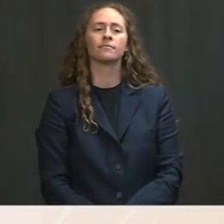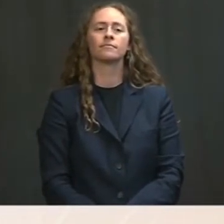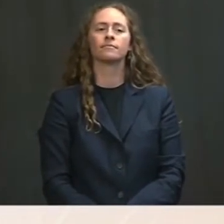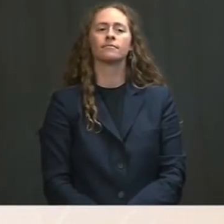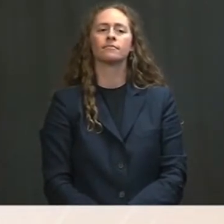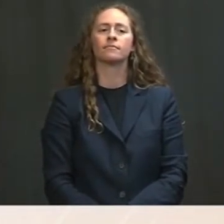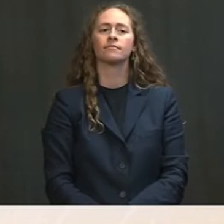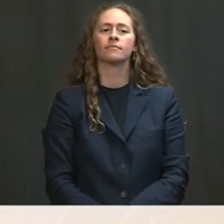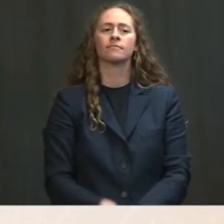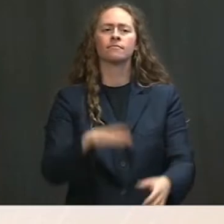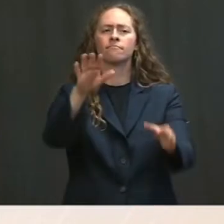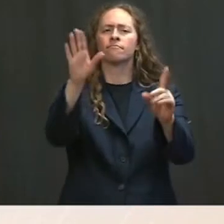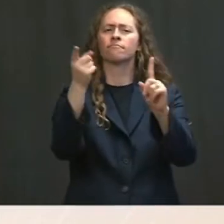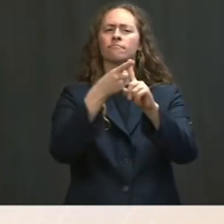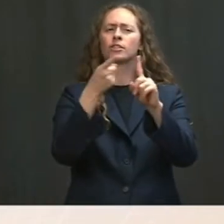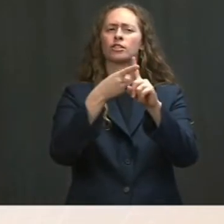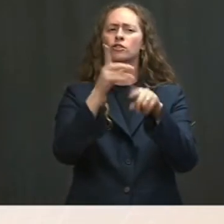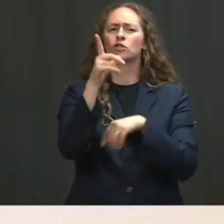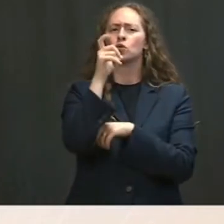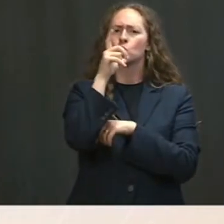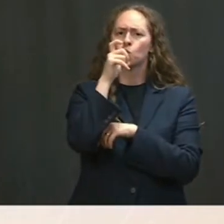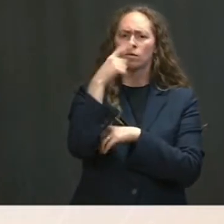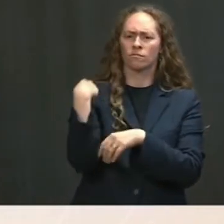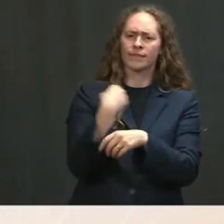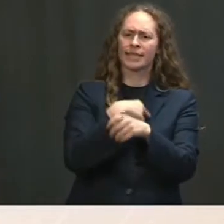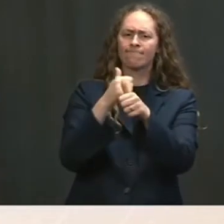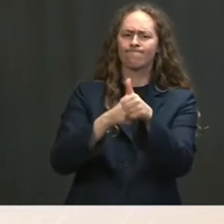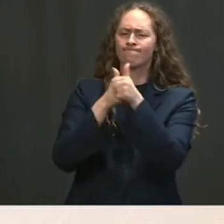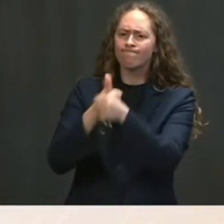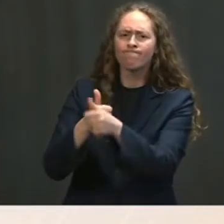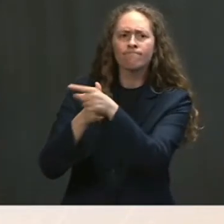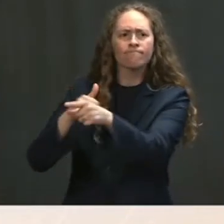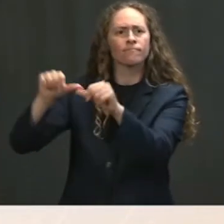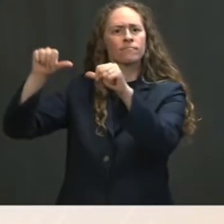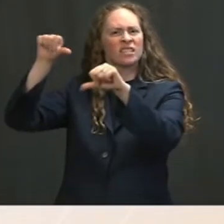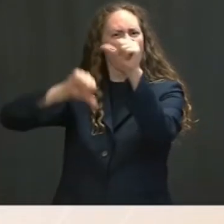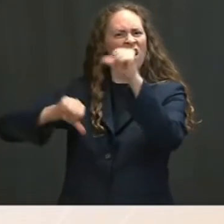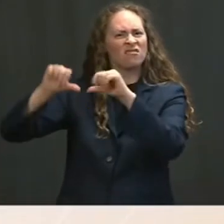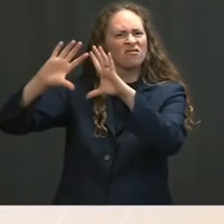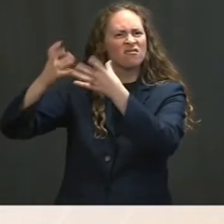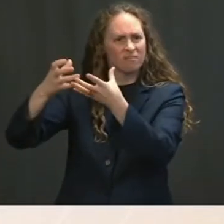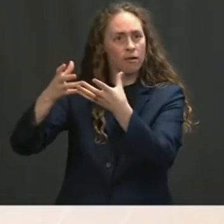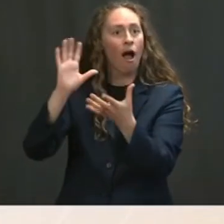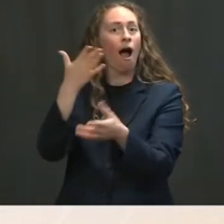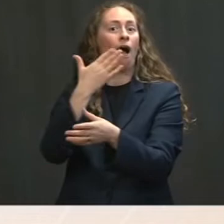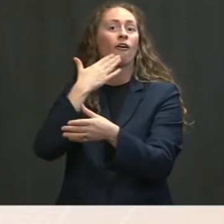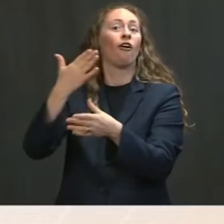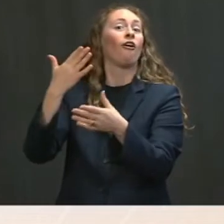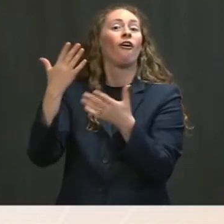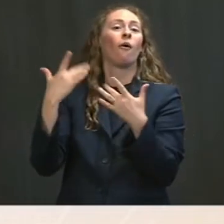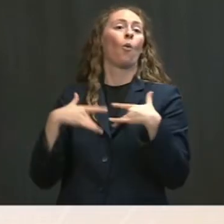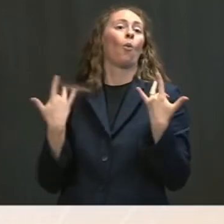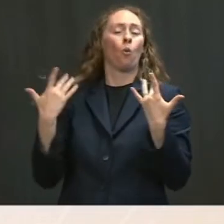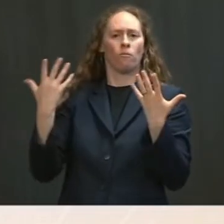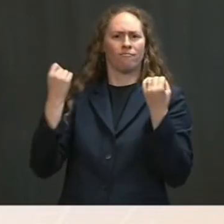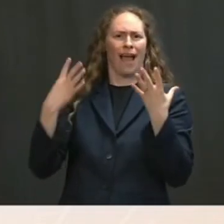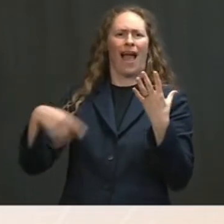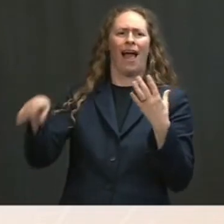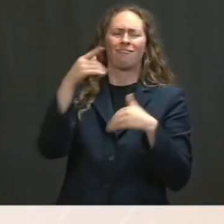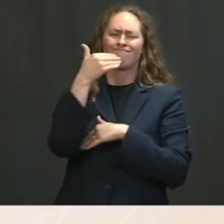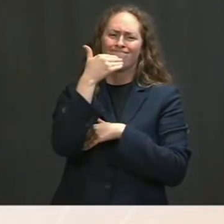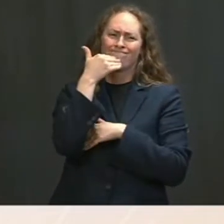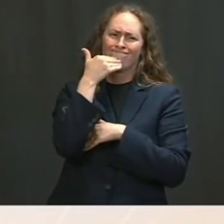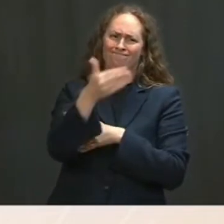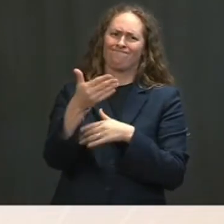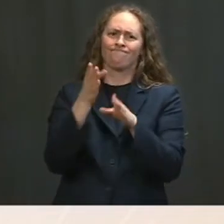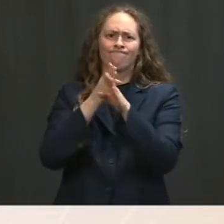guide us. And the good news is that we have credible science individuals in our country. We have doctors and nurses in communities, we have public health